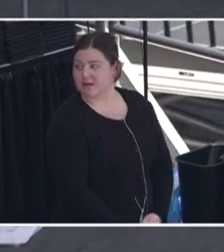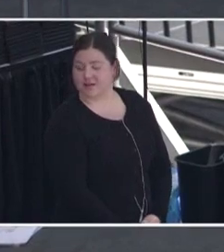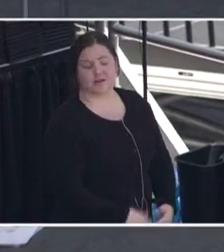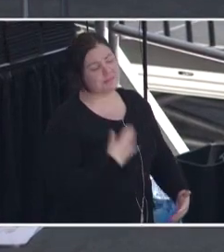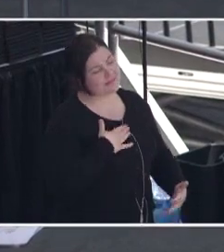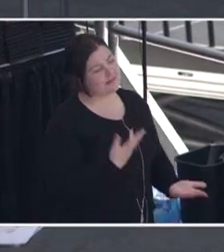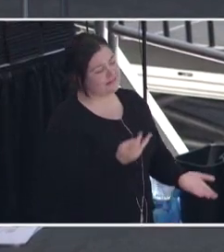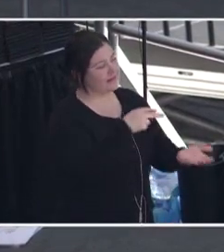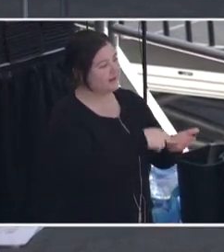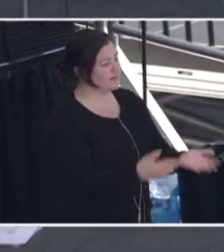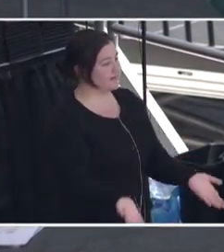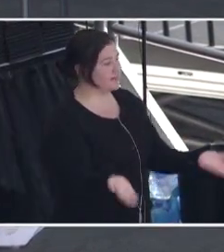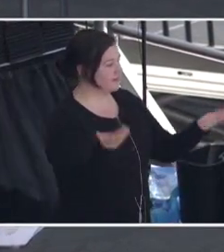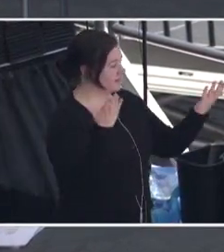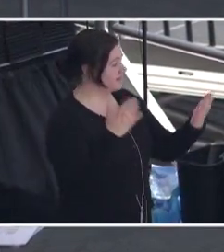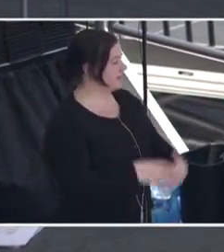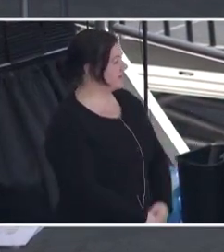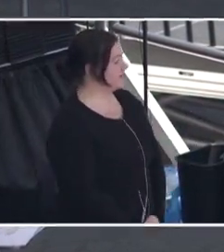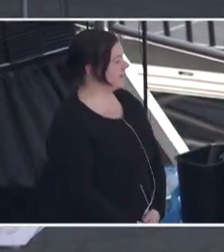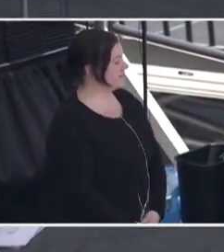rise?